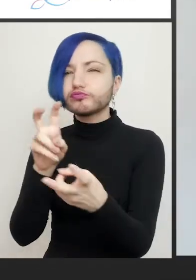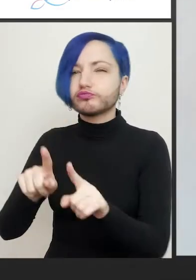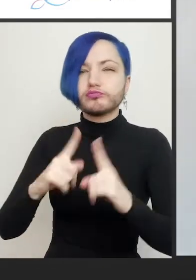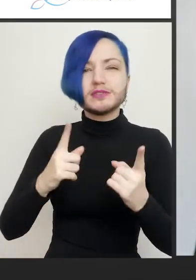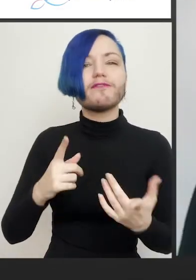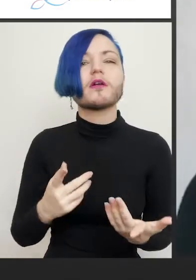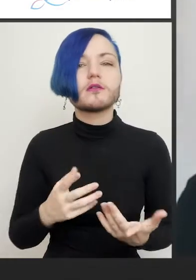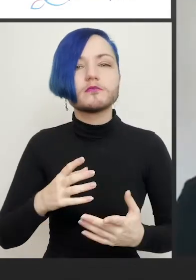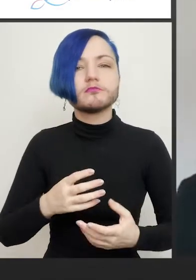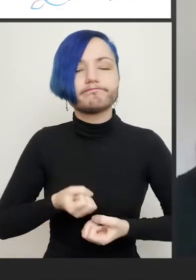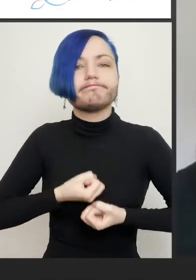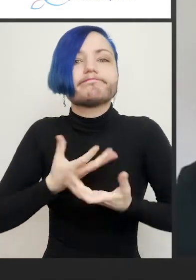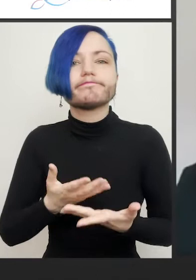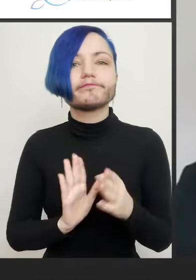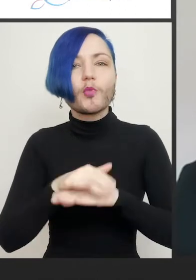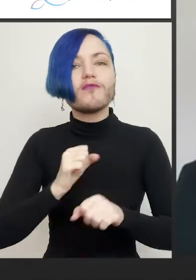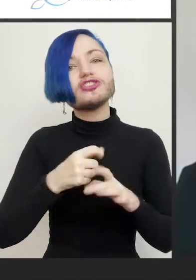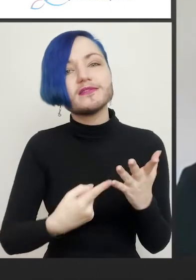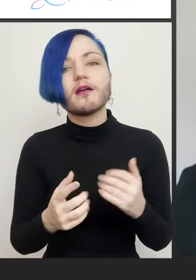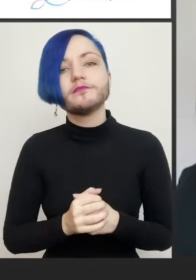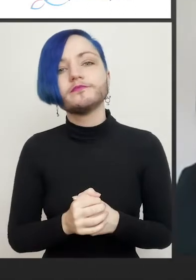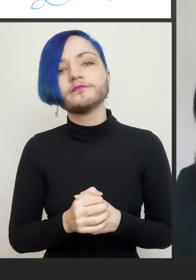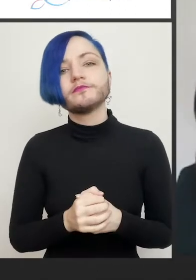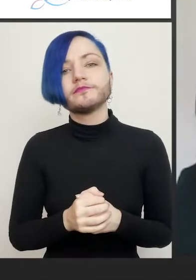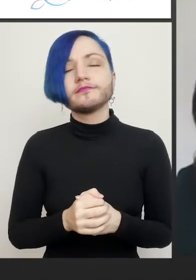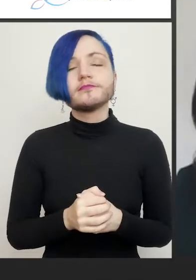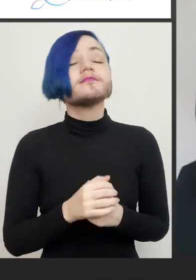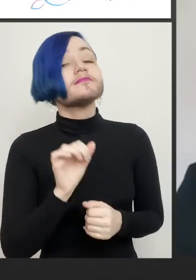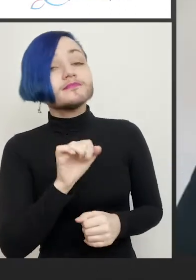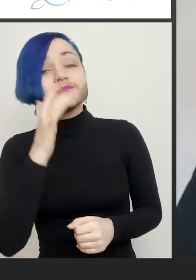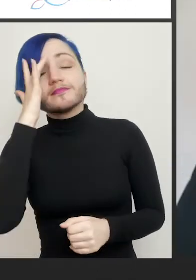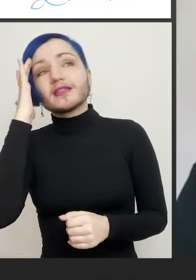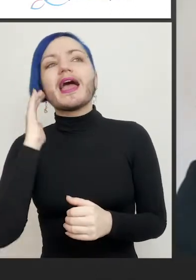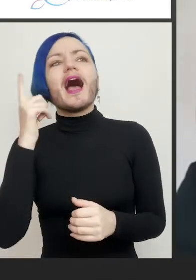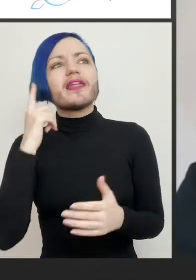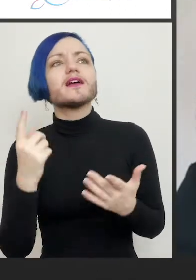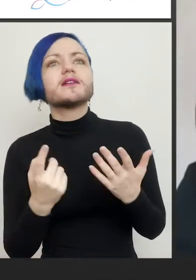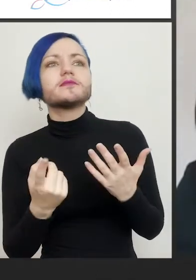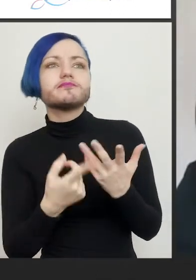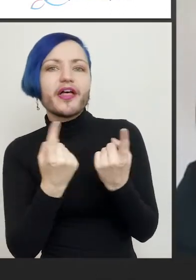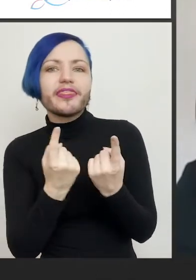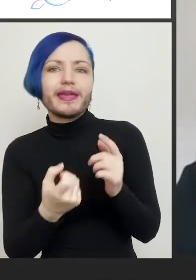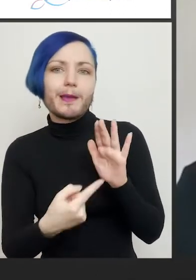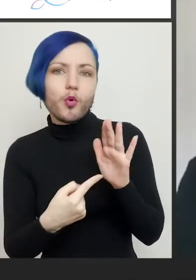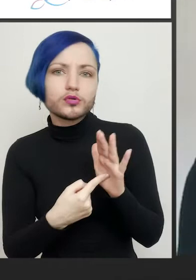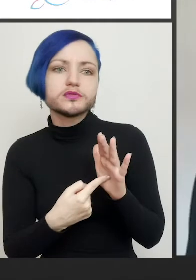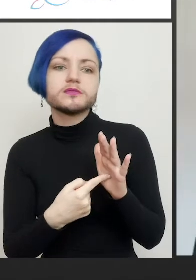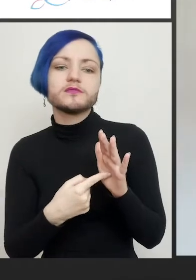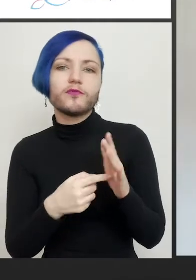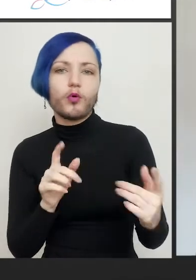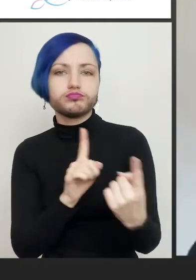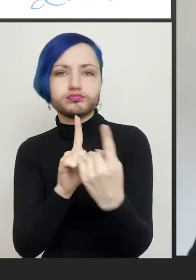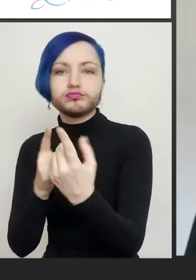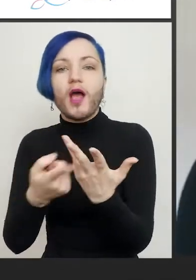about reaching out and finding people who resonate with you and you resonate with is that they will also give you some practical tips